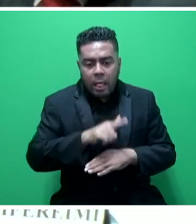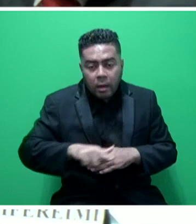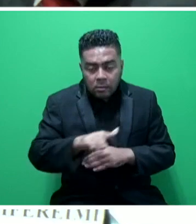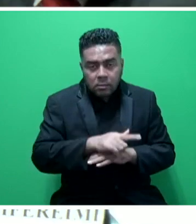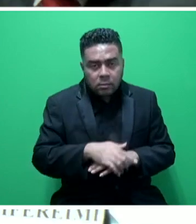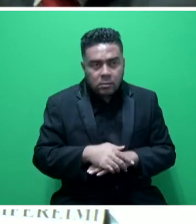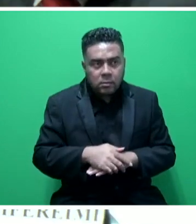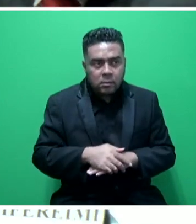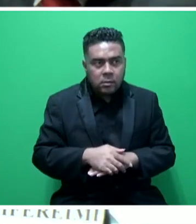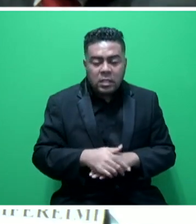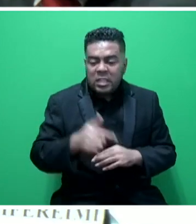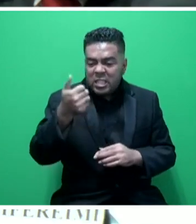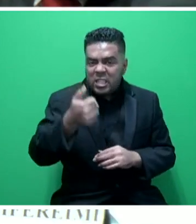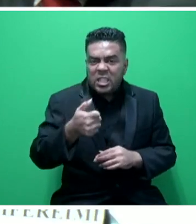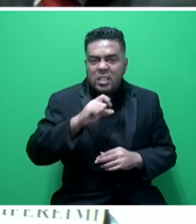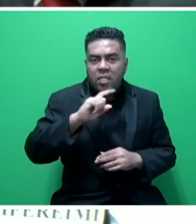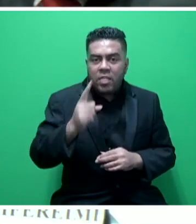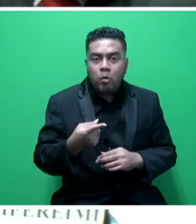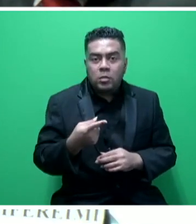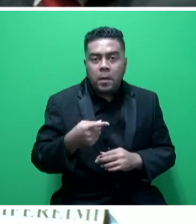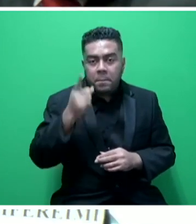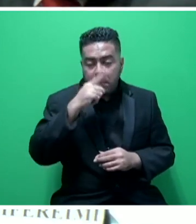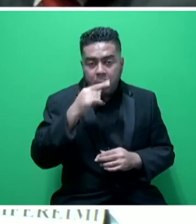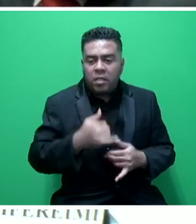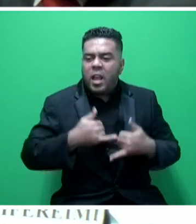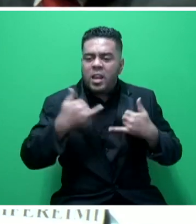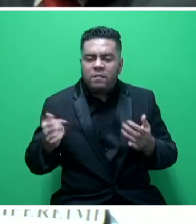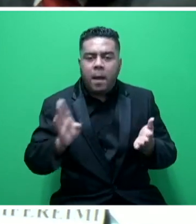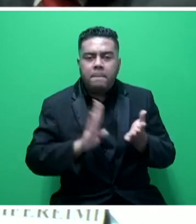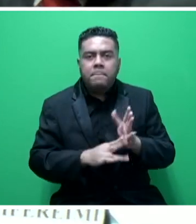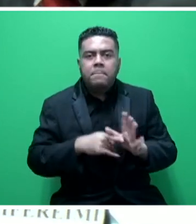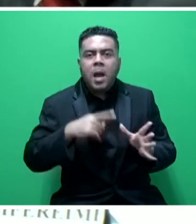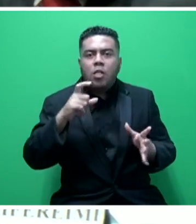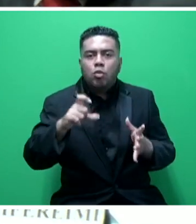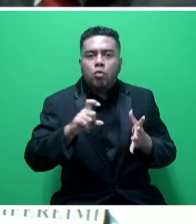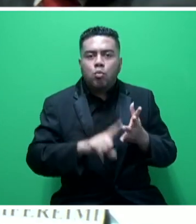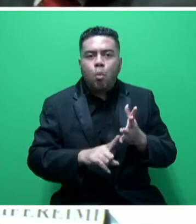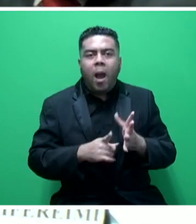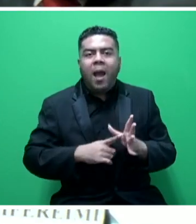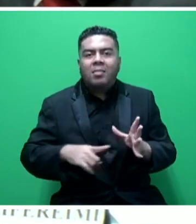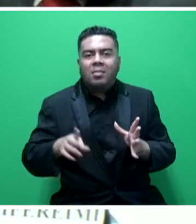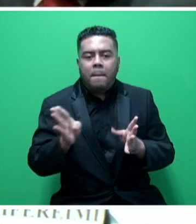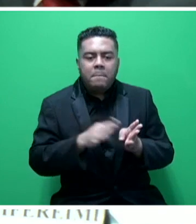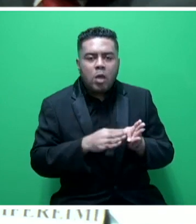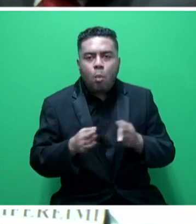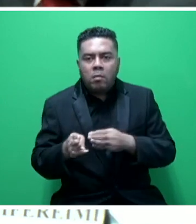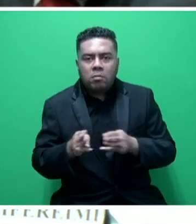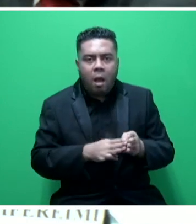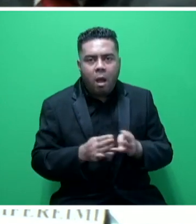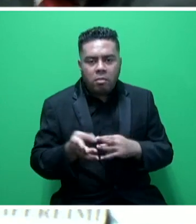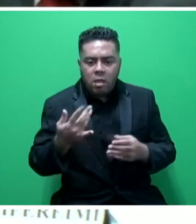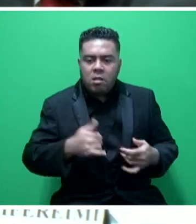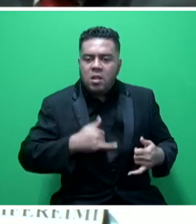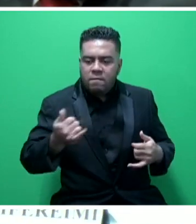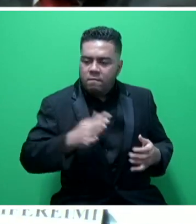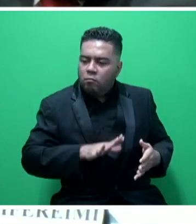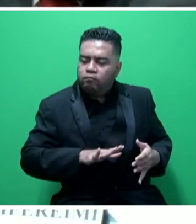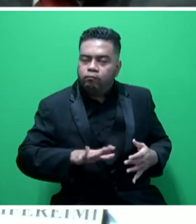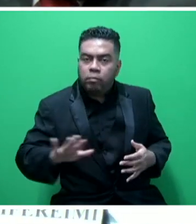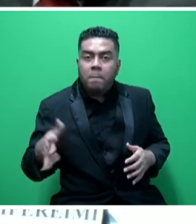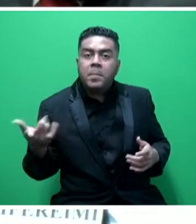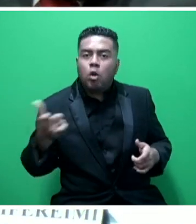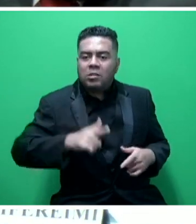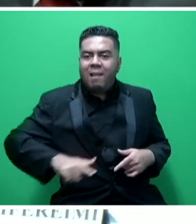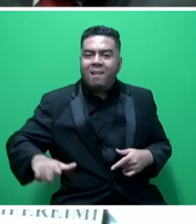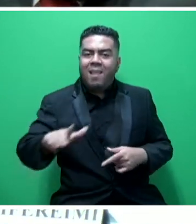result, about 6,000 people left Maduata alone, Mr. Speaker, sir, to go to the urban areas because land